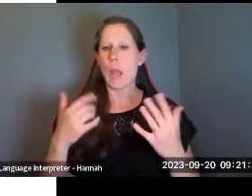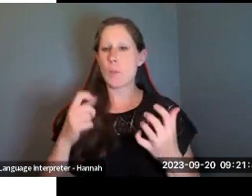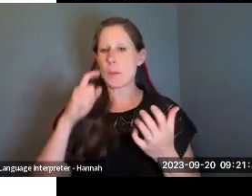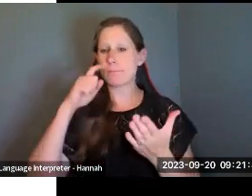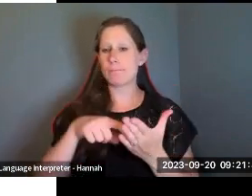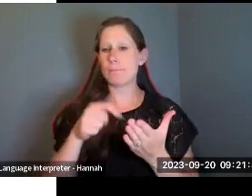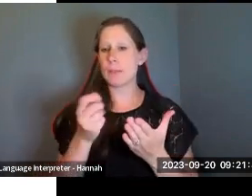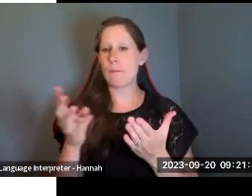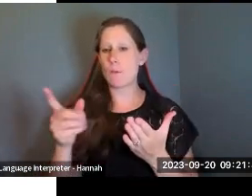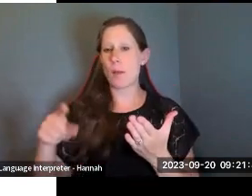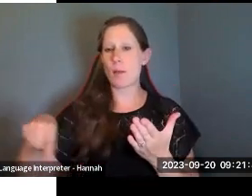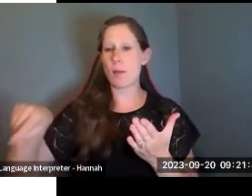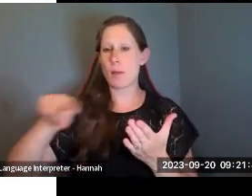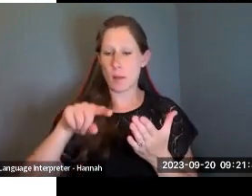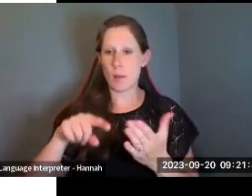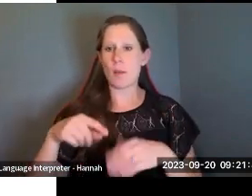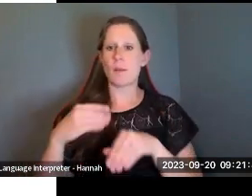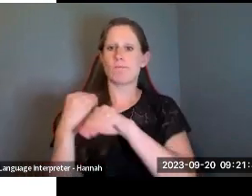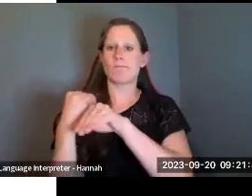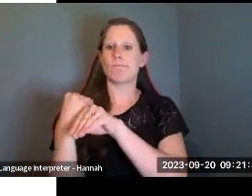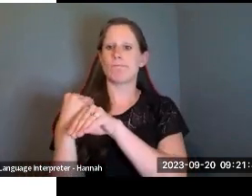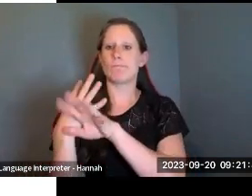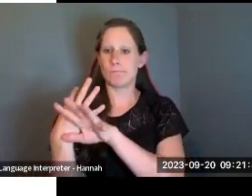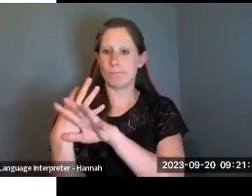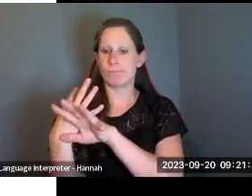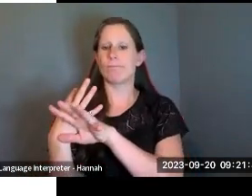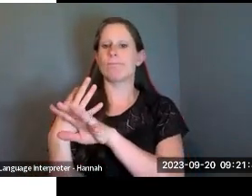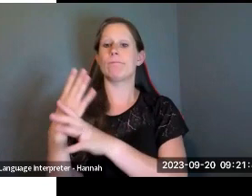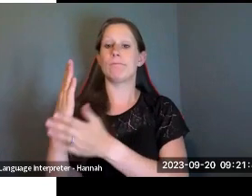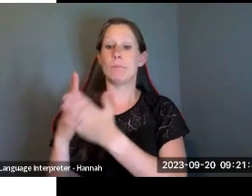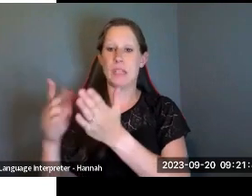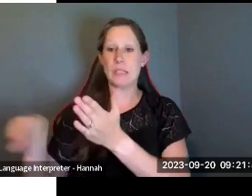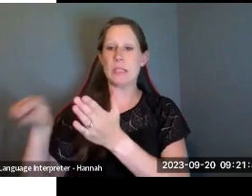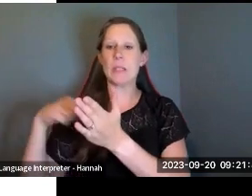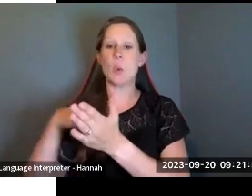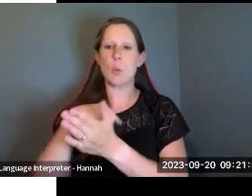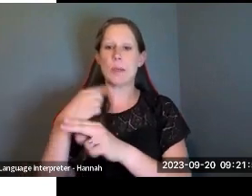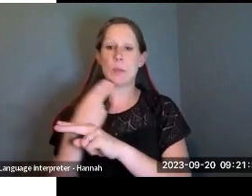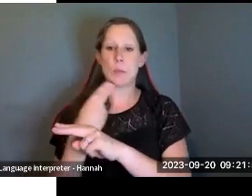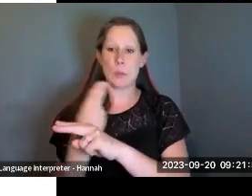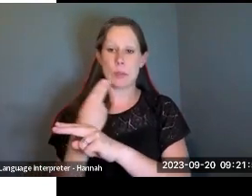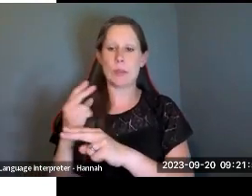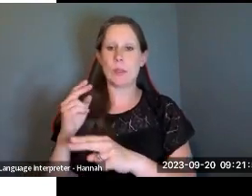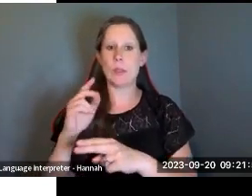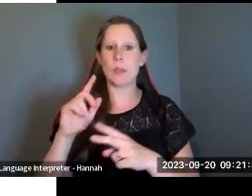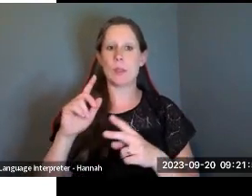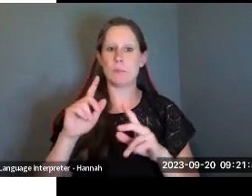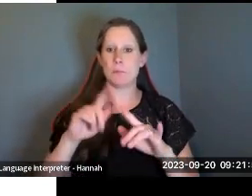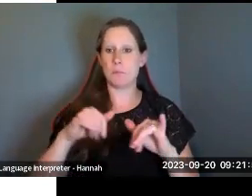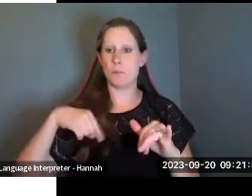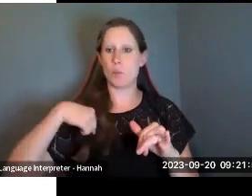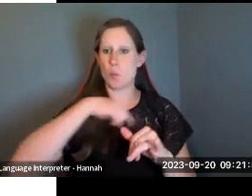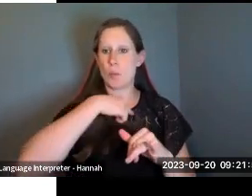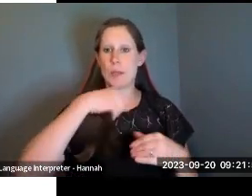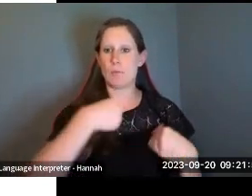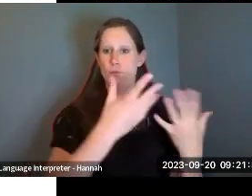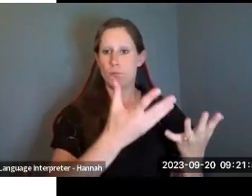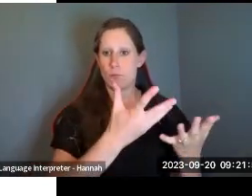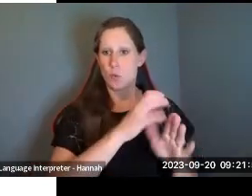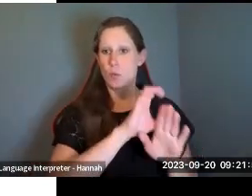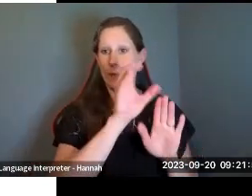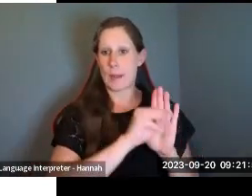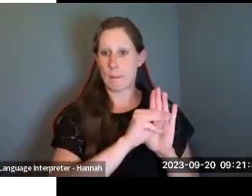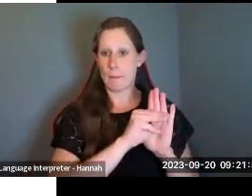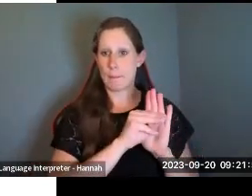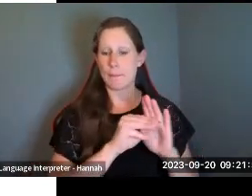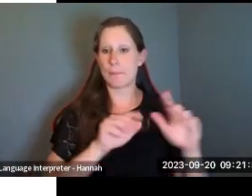of the virtual pieces that we use when we're delivering the curriculum. That